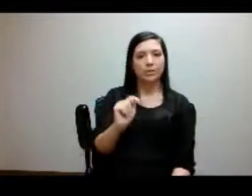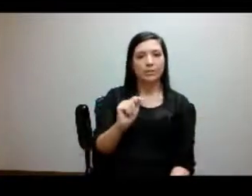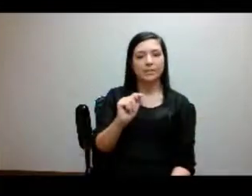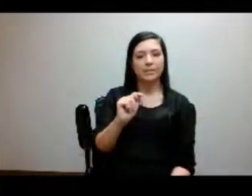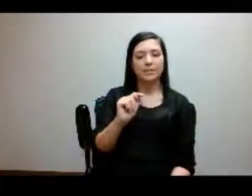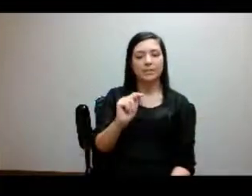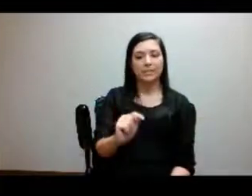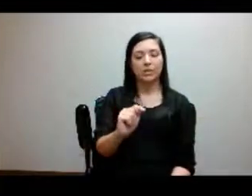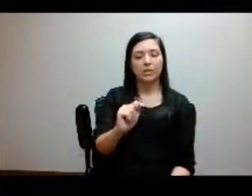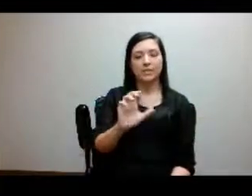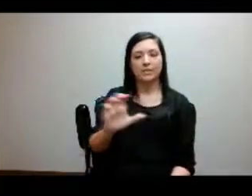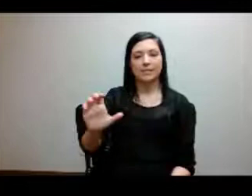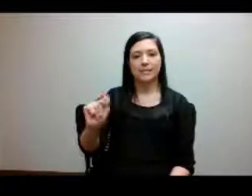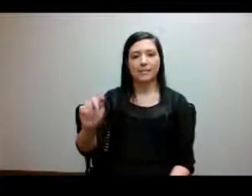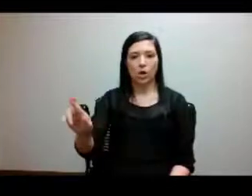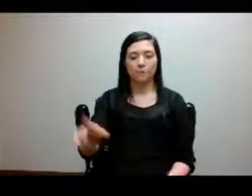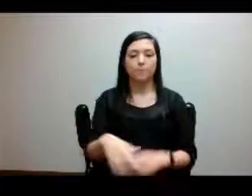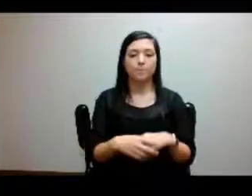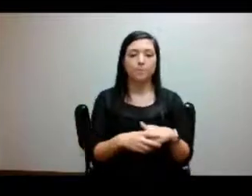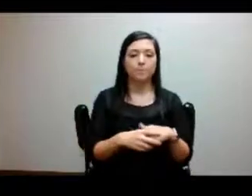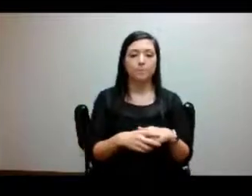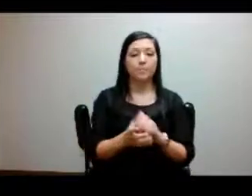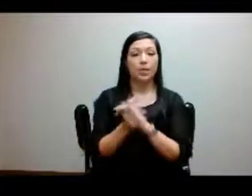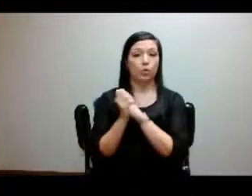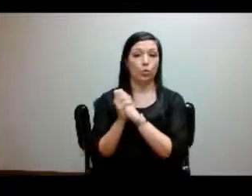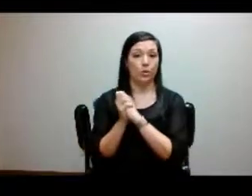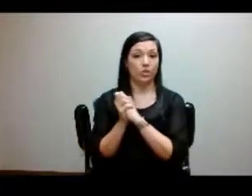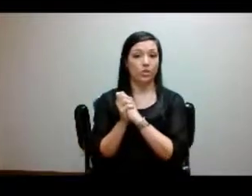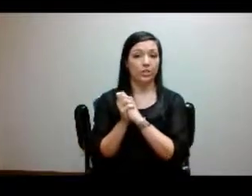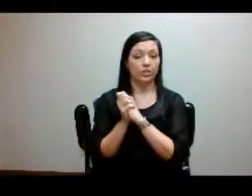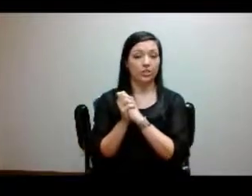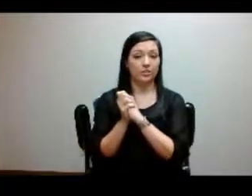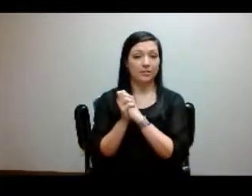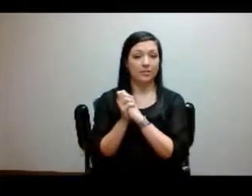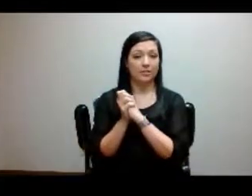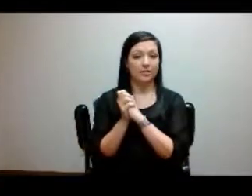River campus. Congratulations to